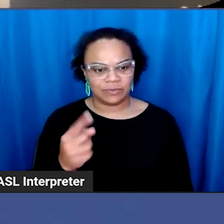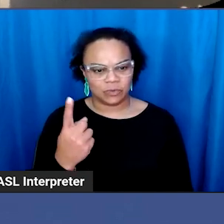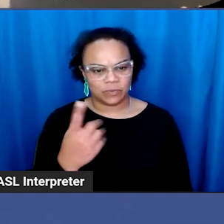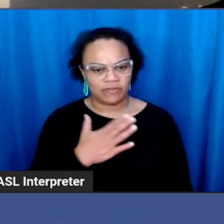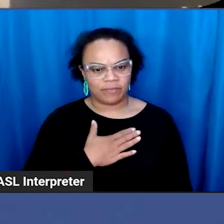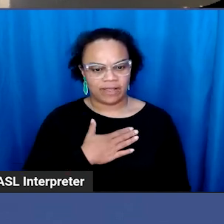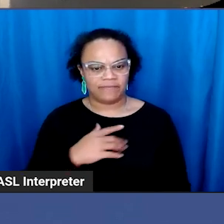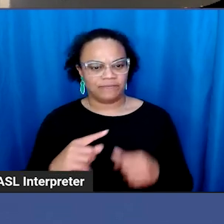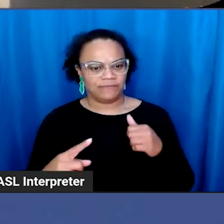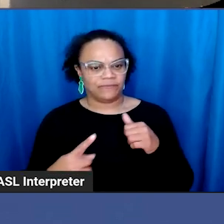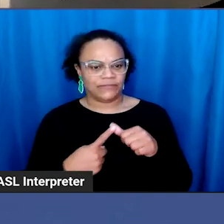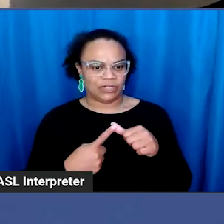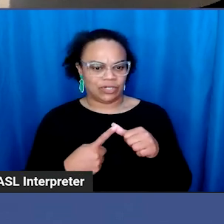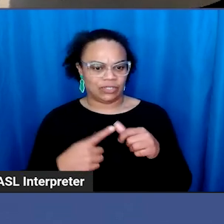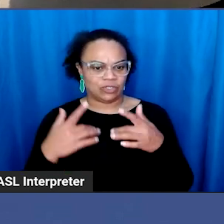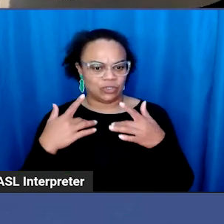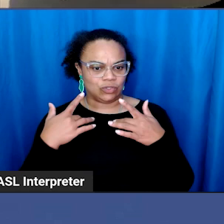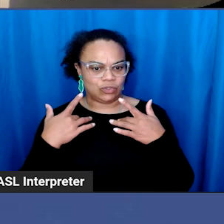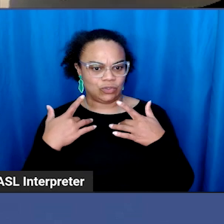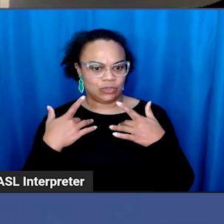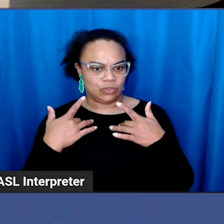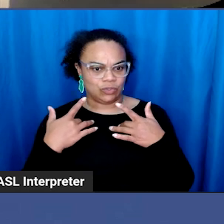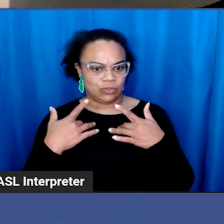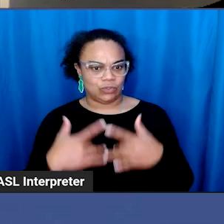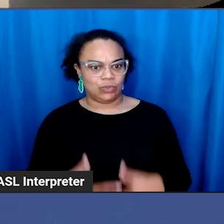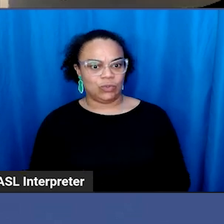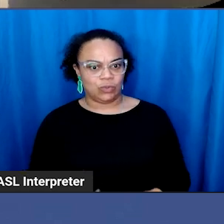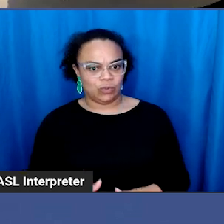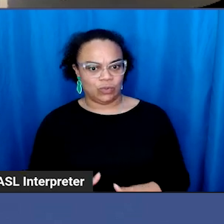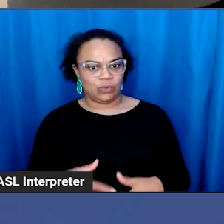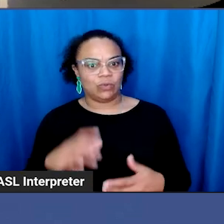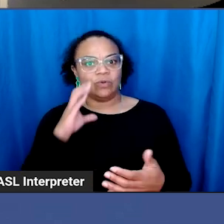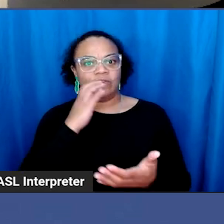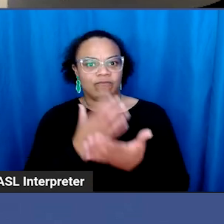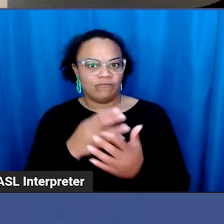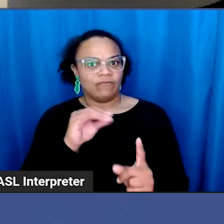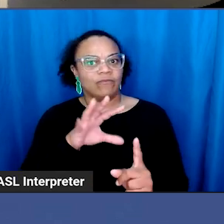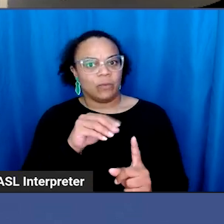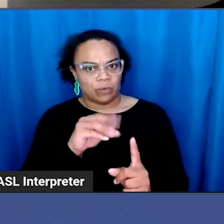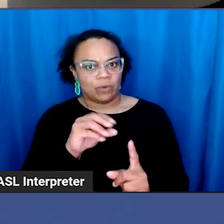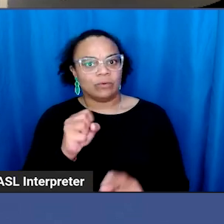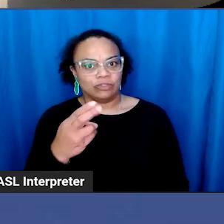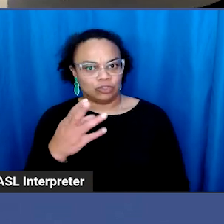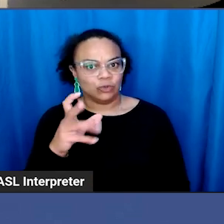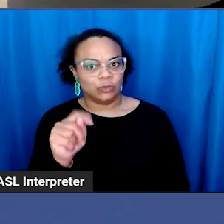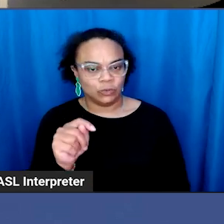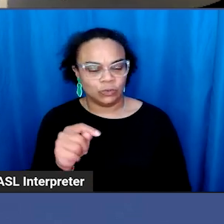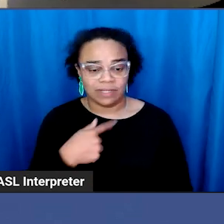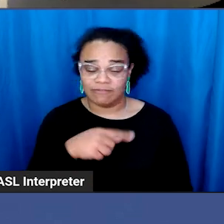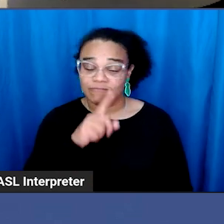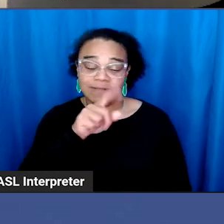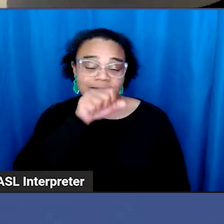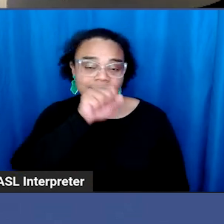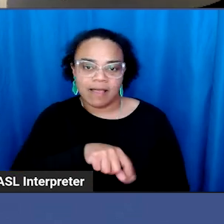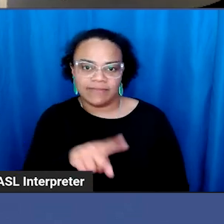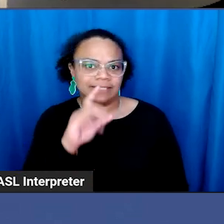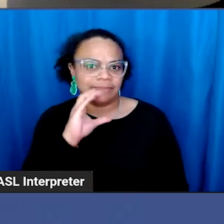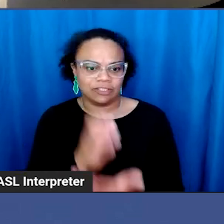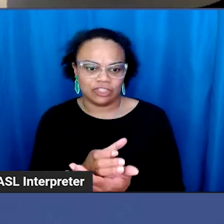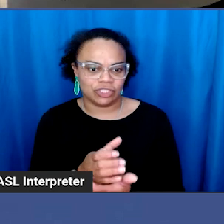my first nude photo shoots, and I just really loved this